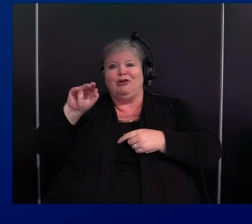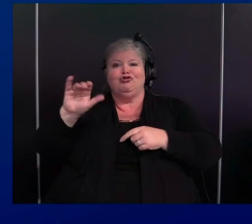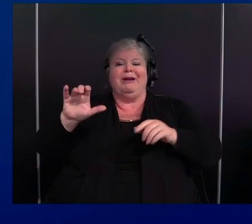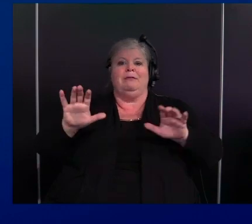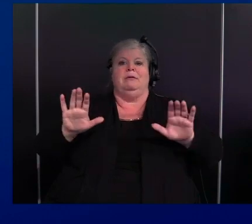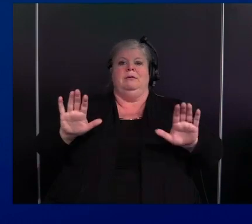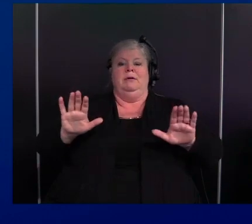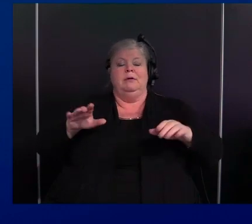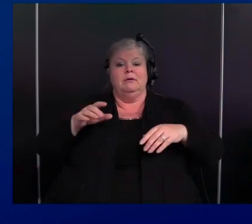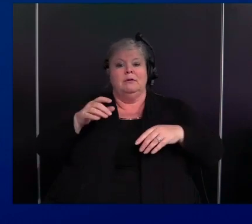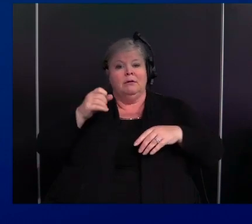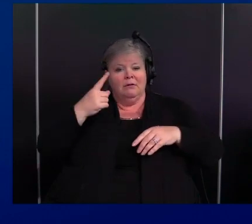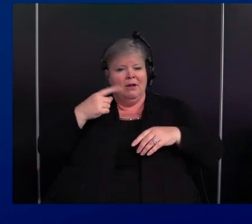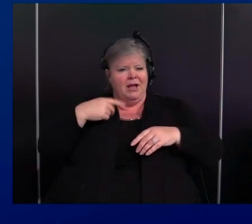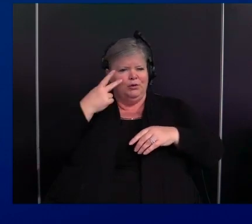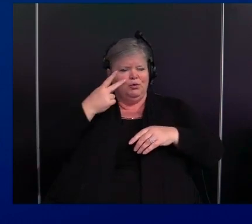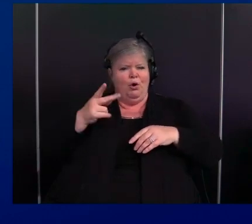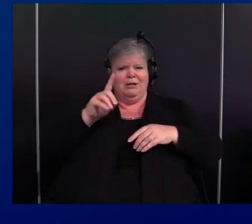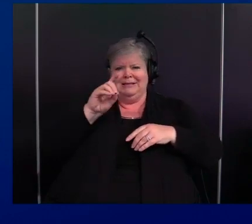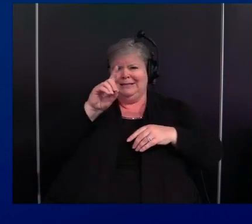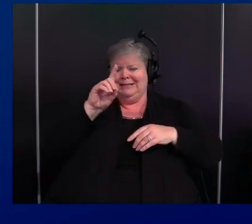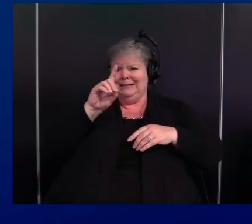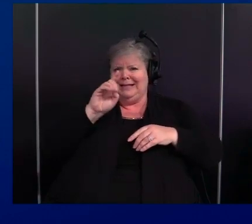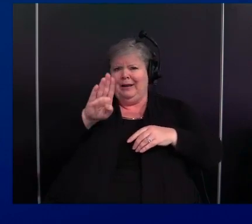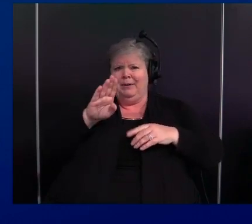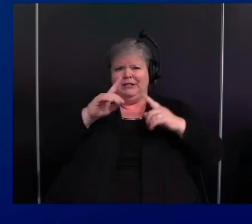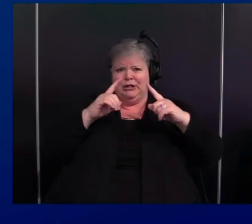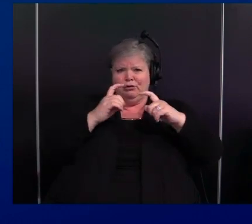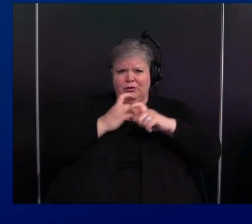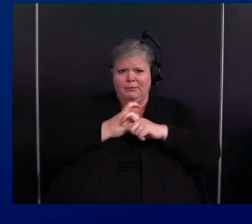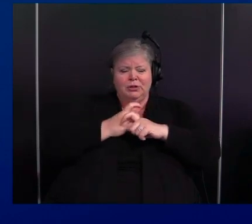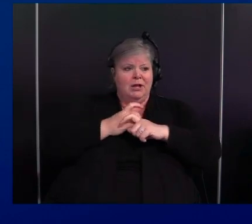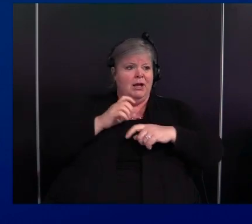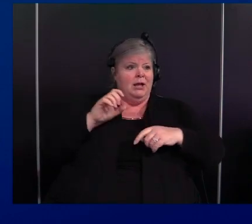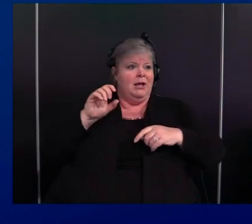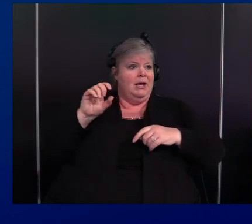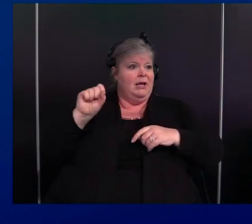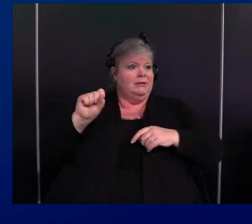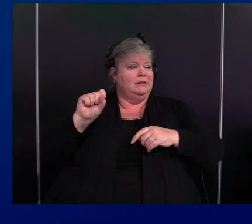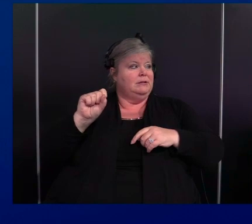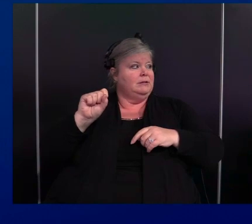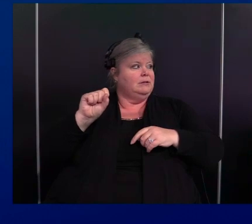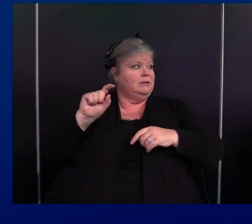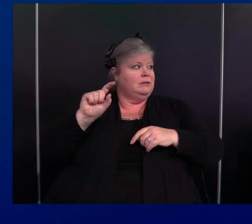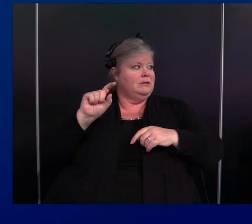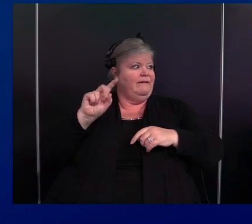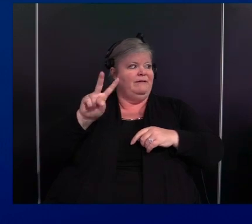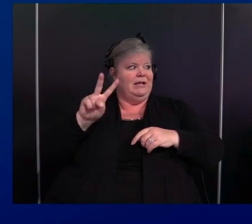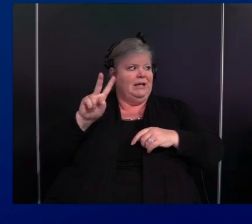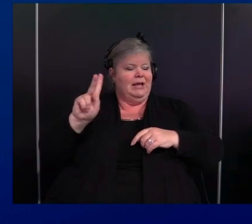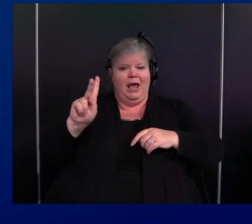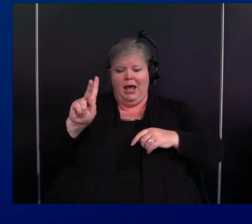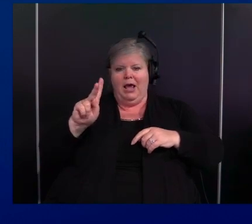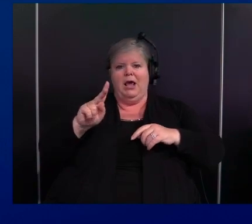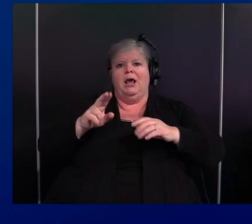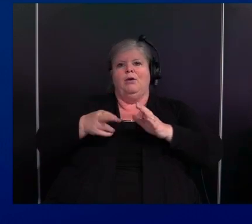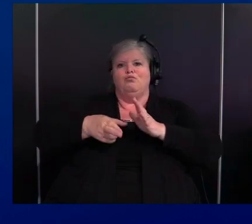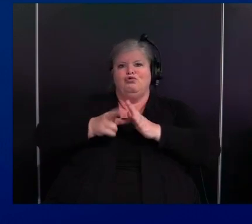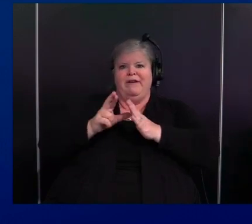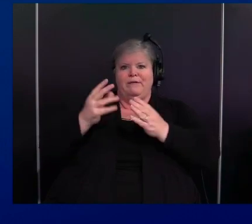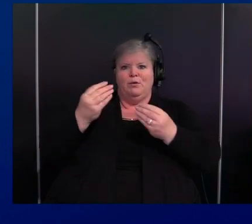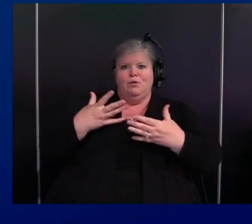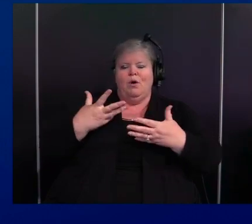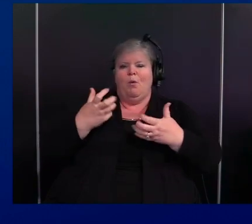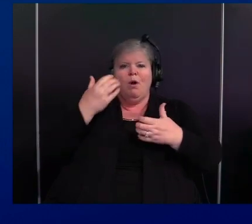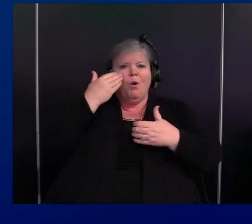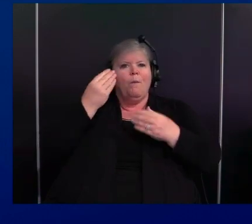saw was the Database Encryption SDK preview. Yeah. I'm all about those those like special things, so I really want to hear